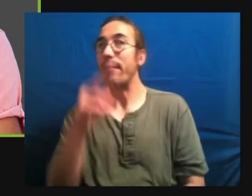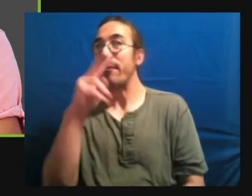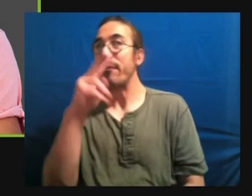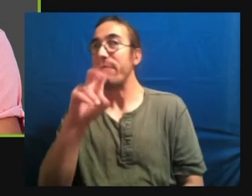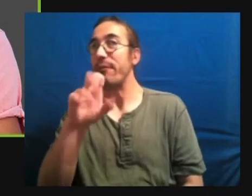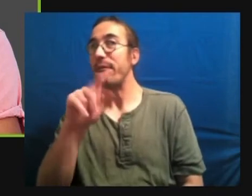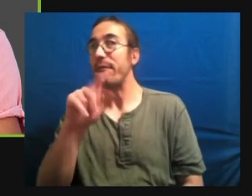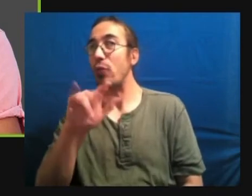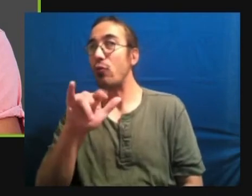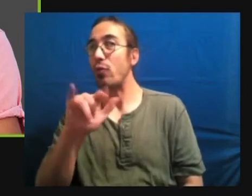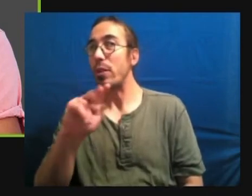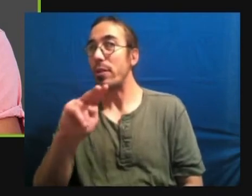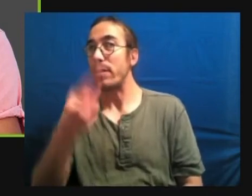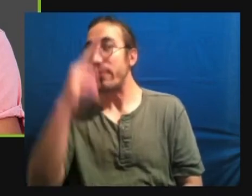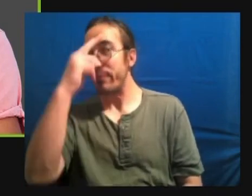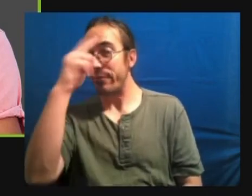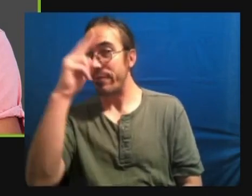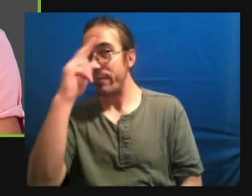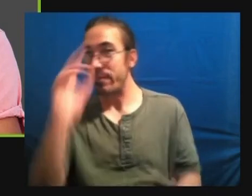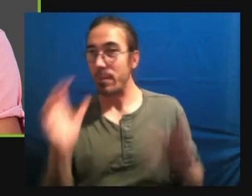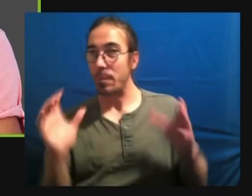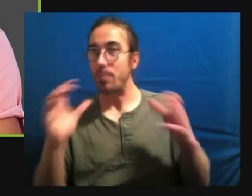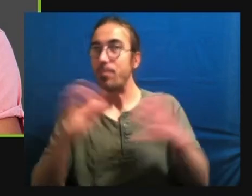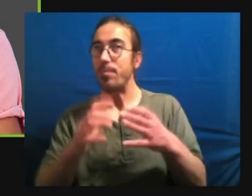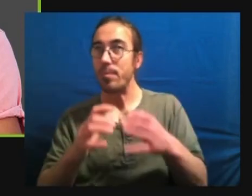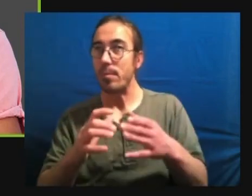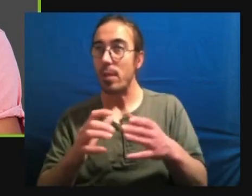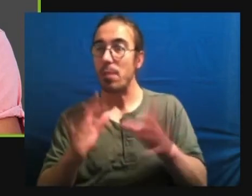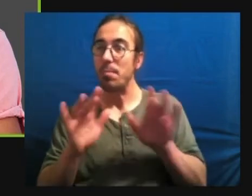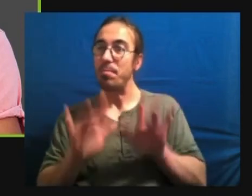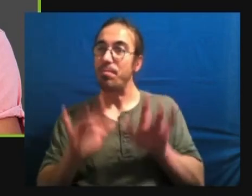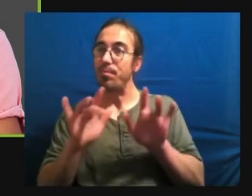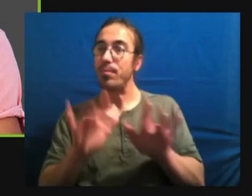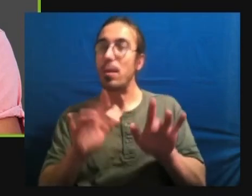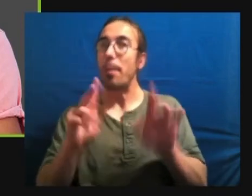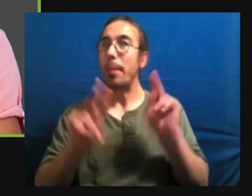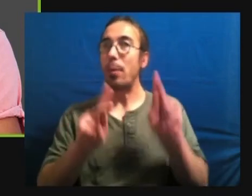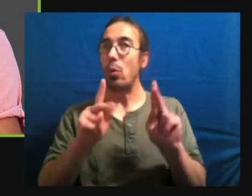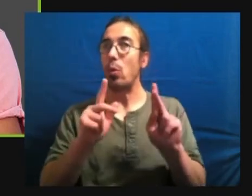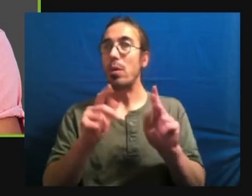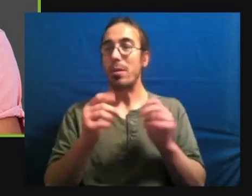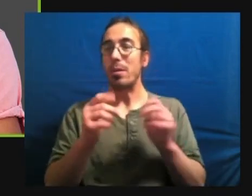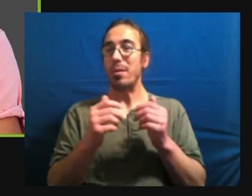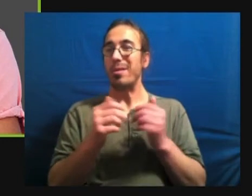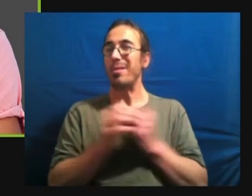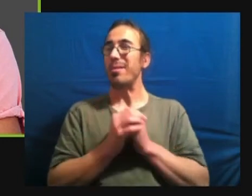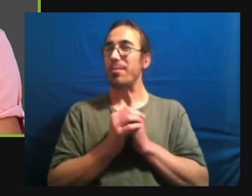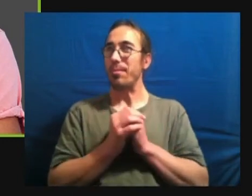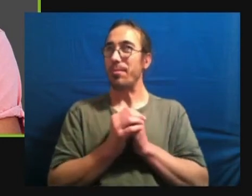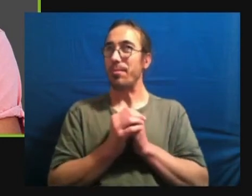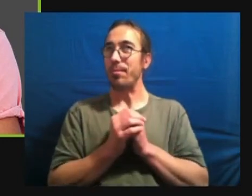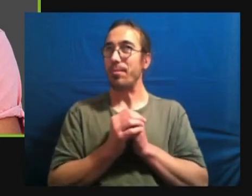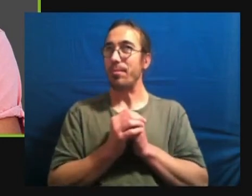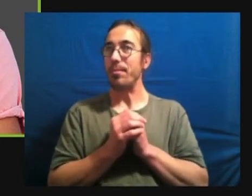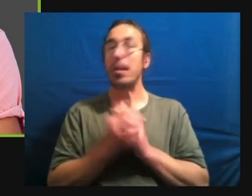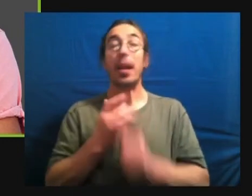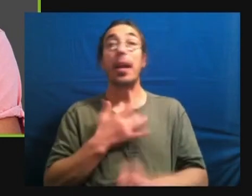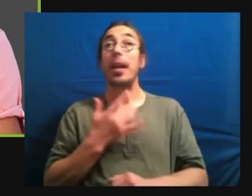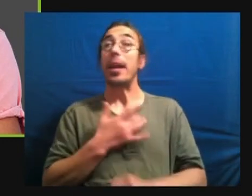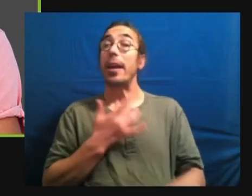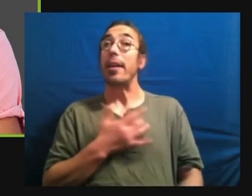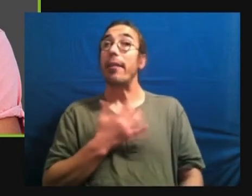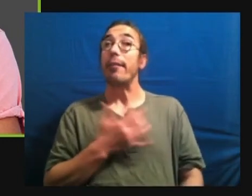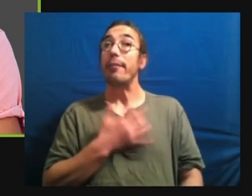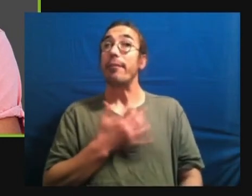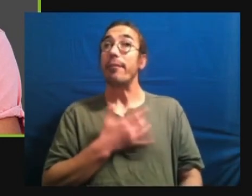coexist with the richness of empathy for people who are disproportionately marginalized, arrested, penalized,